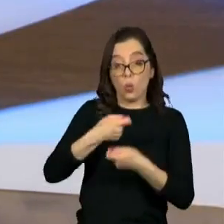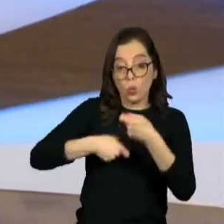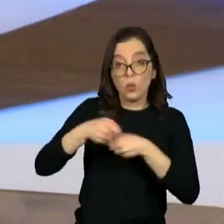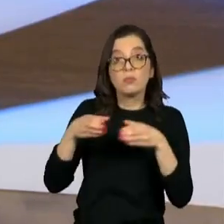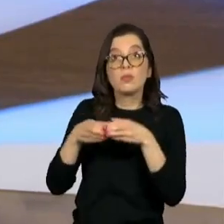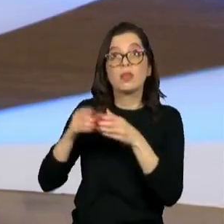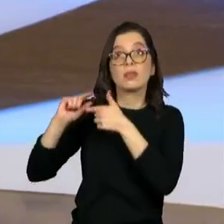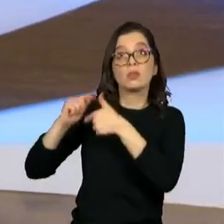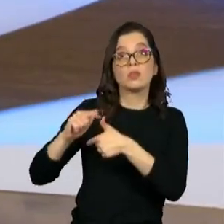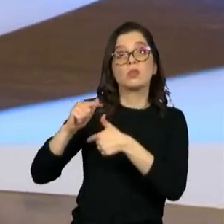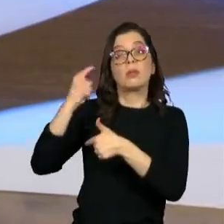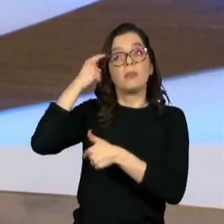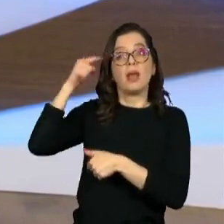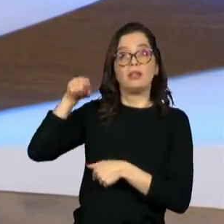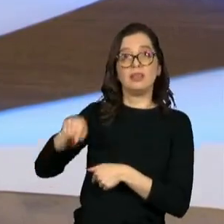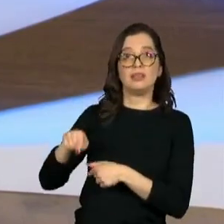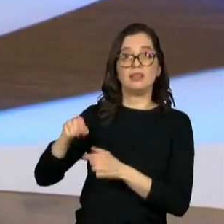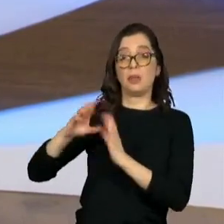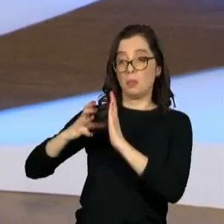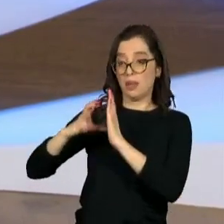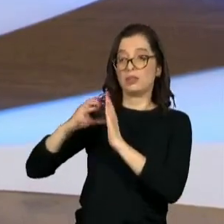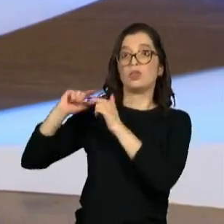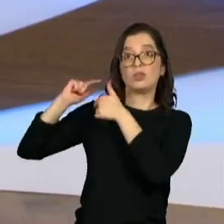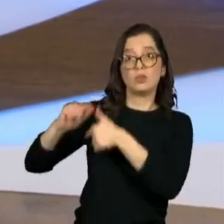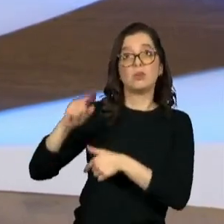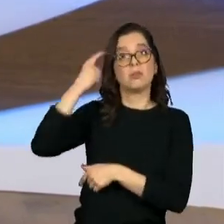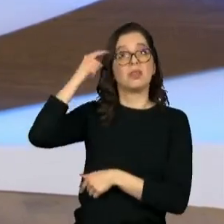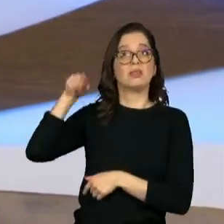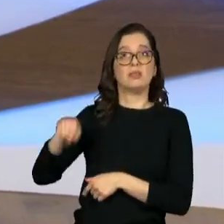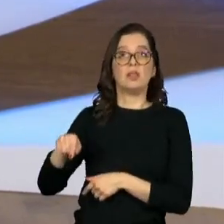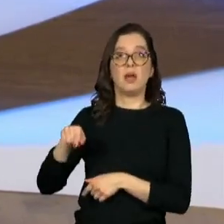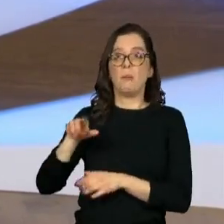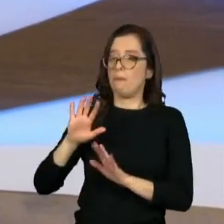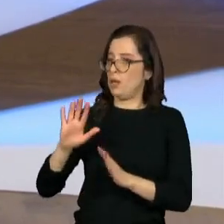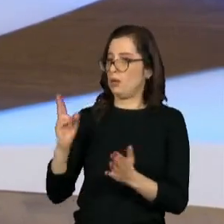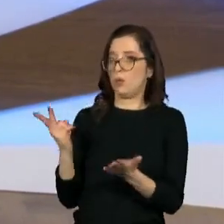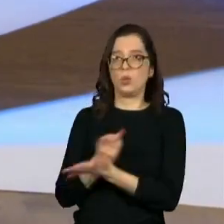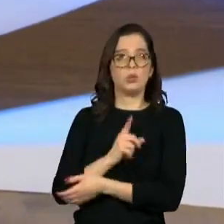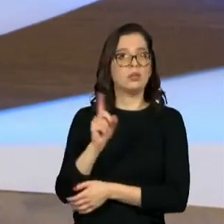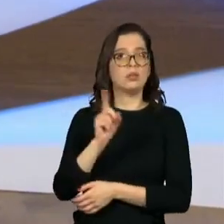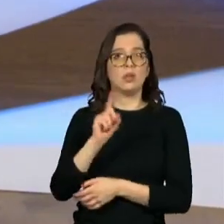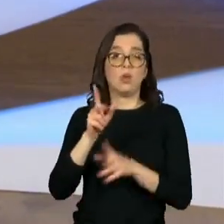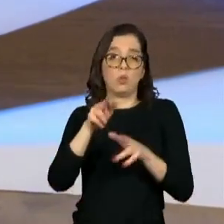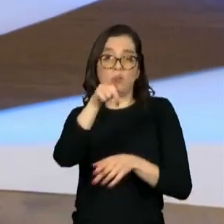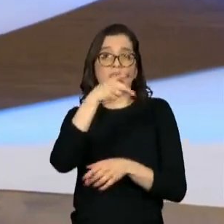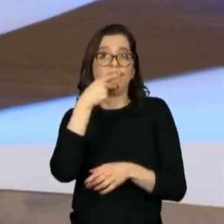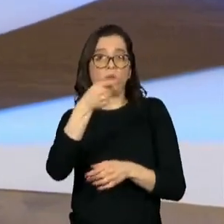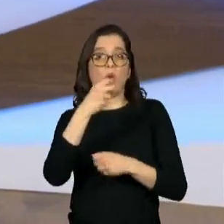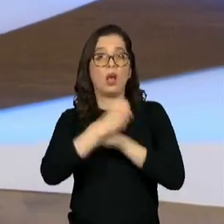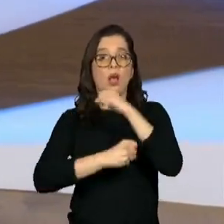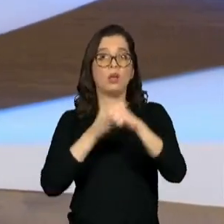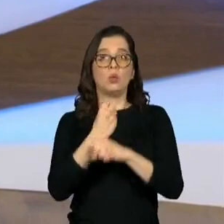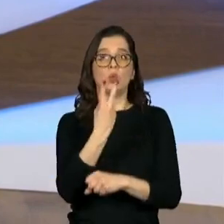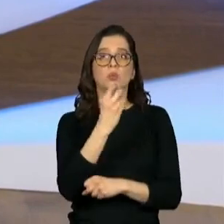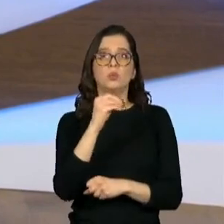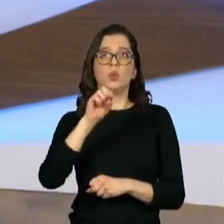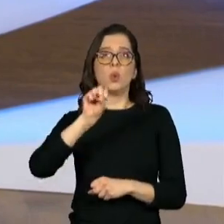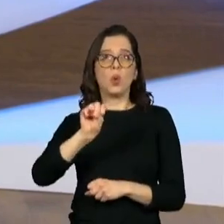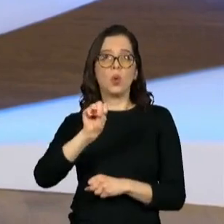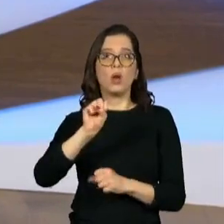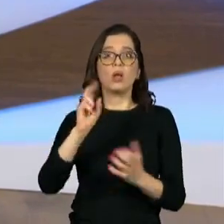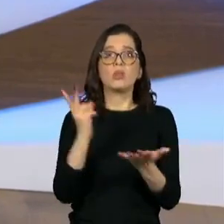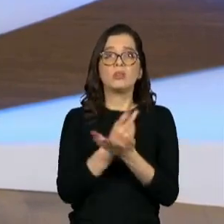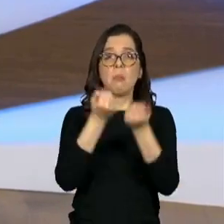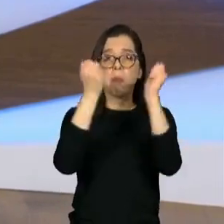mainstream economists, by the political parties. And it didn't come true. In fact, as you say, in 2008, in